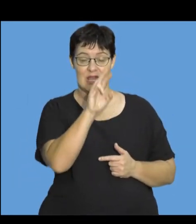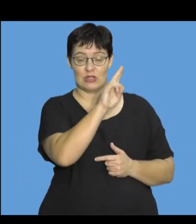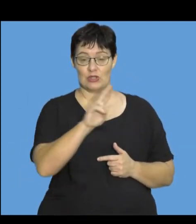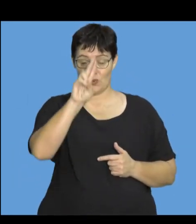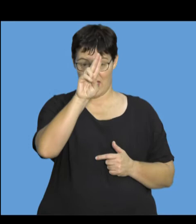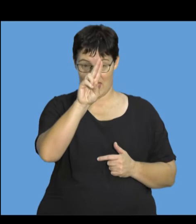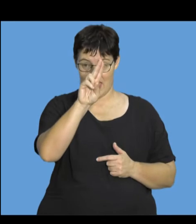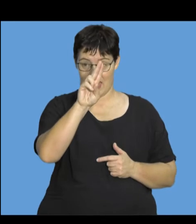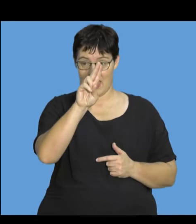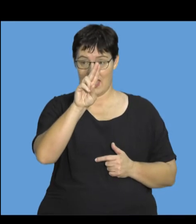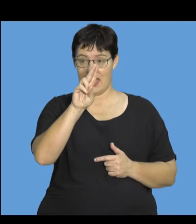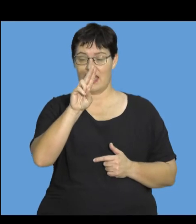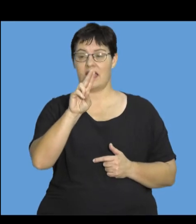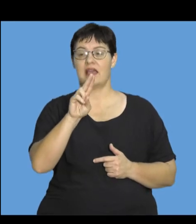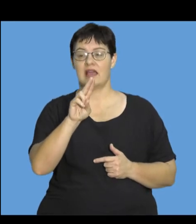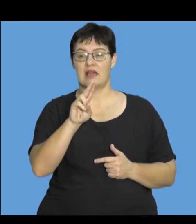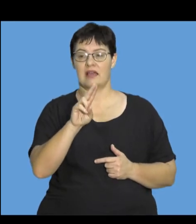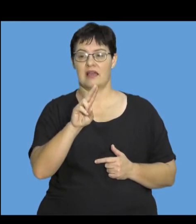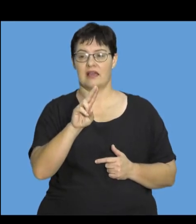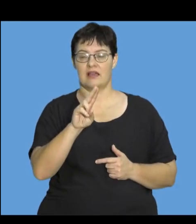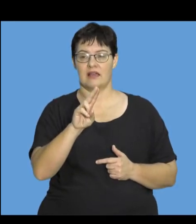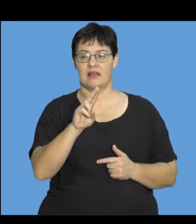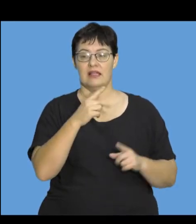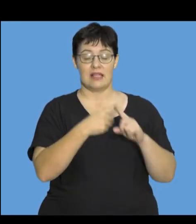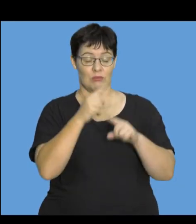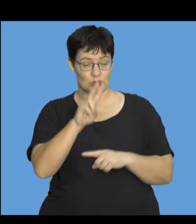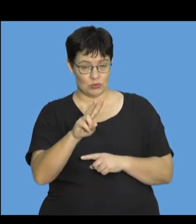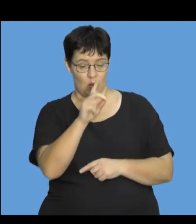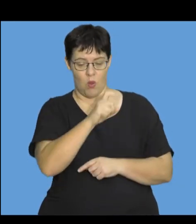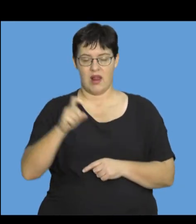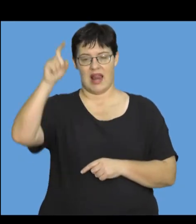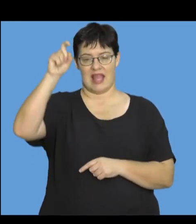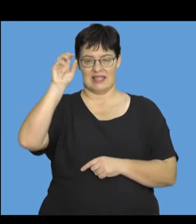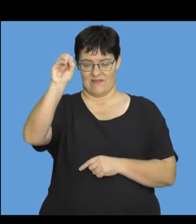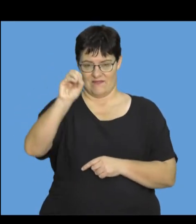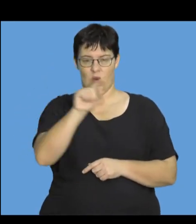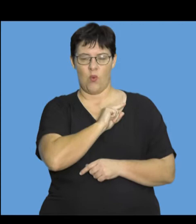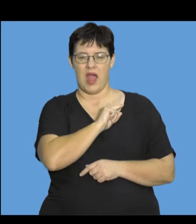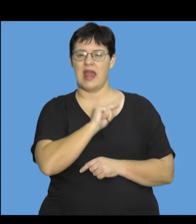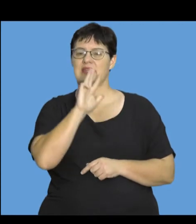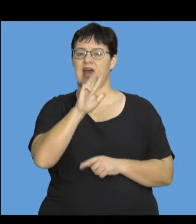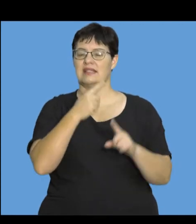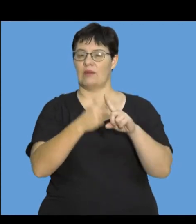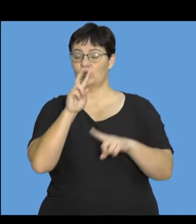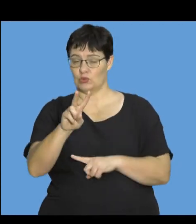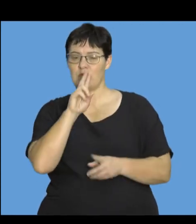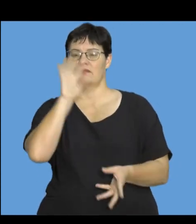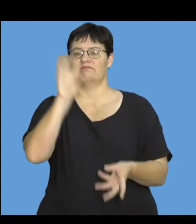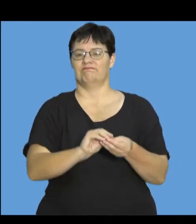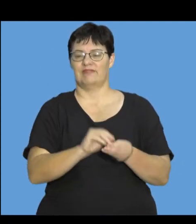squared multiplied by 2 all raised to the exponent of x, right? Because it's 9 times 2, which is the